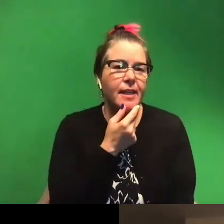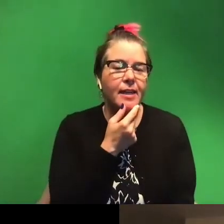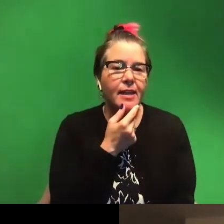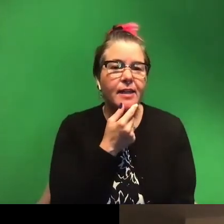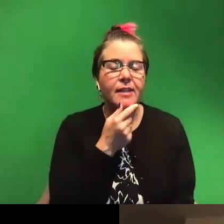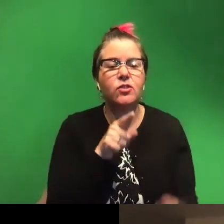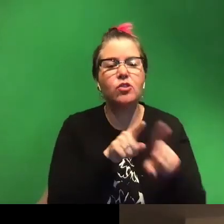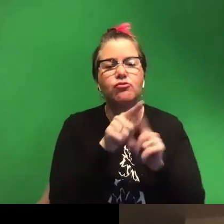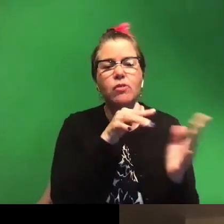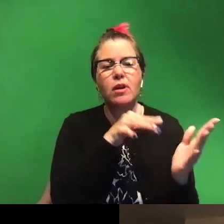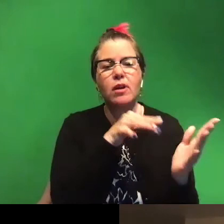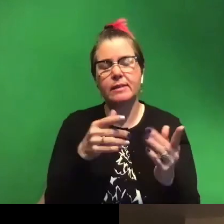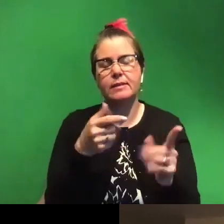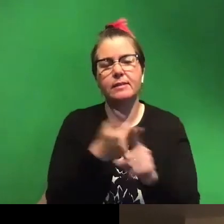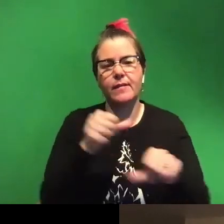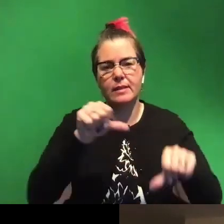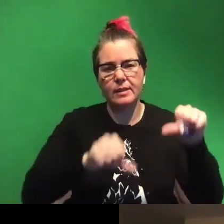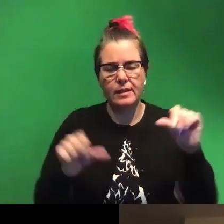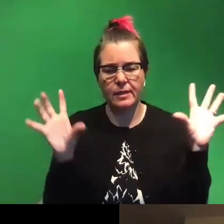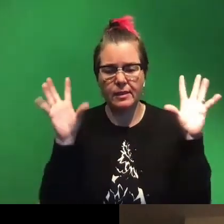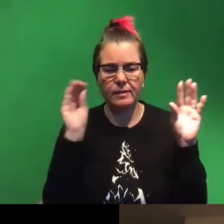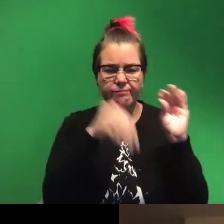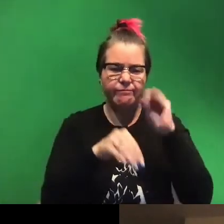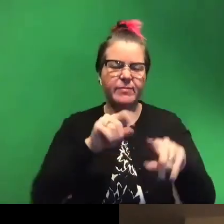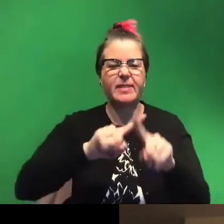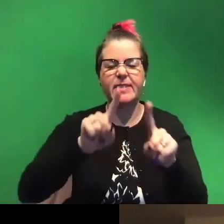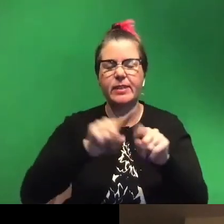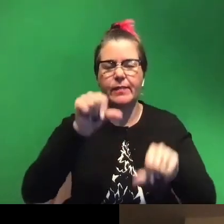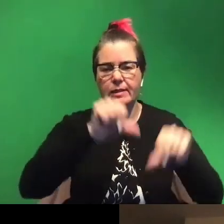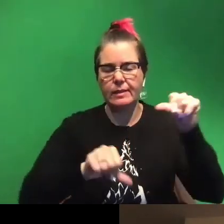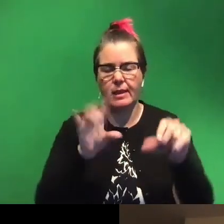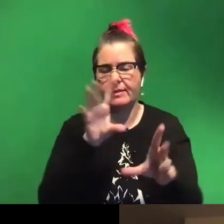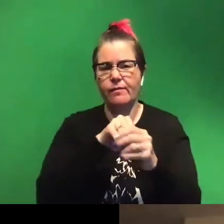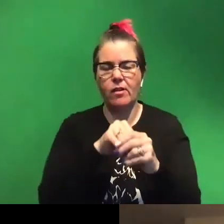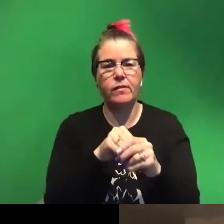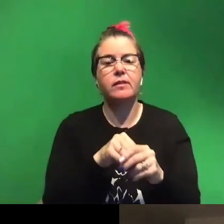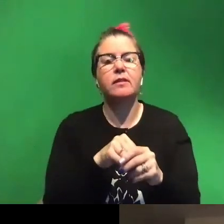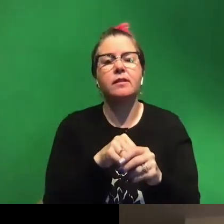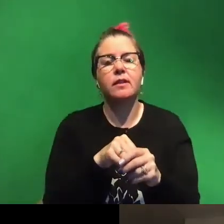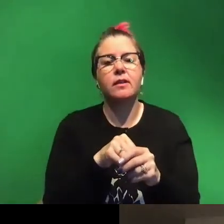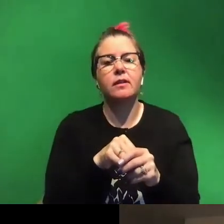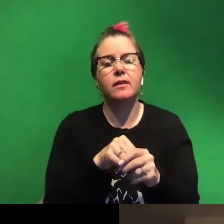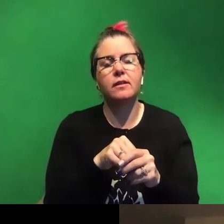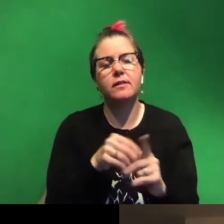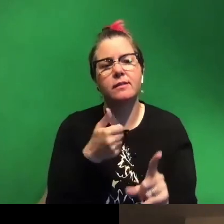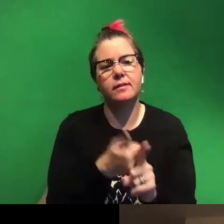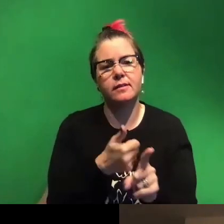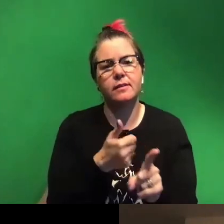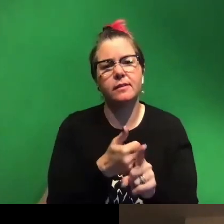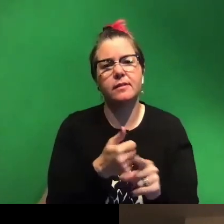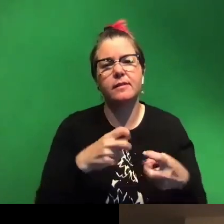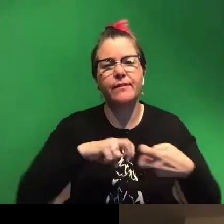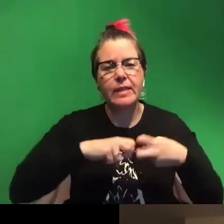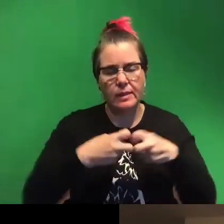astronomy, it's a science that compiles every other science. So this is very much of physics